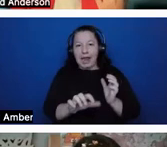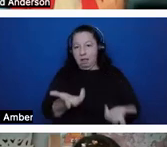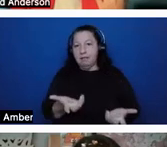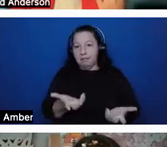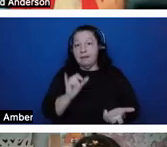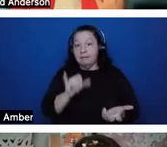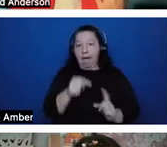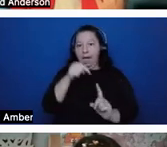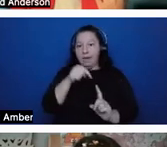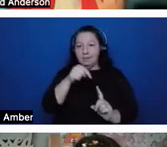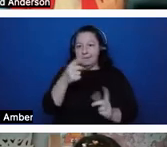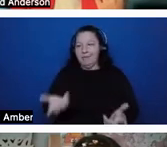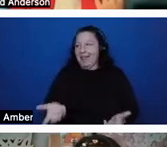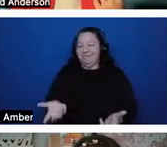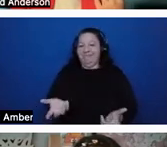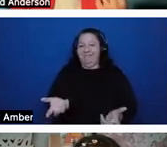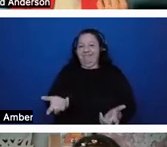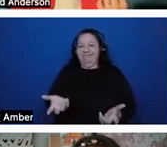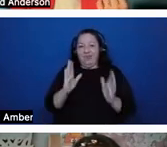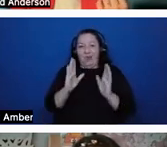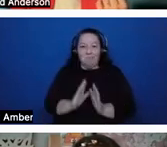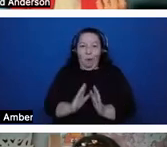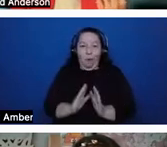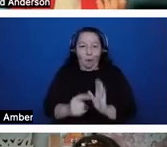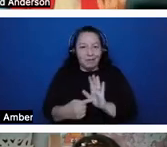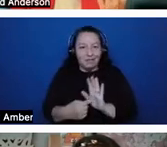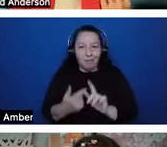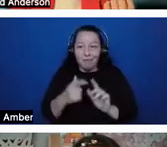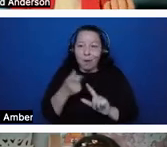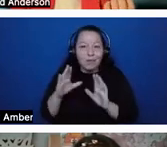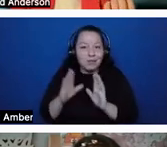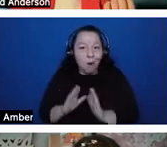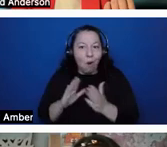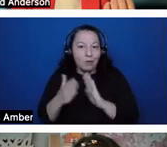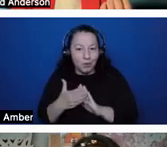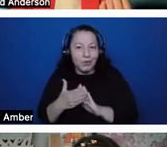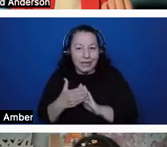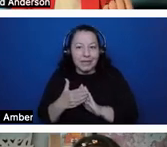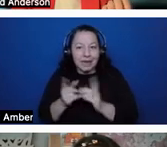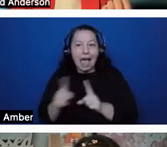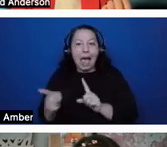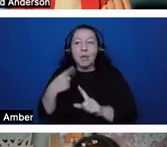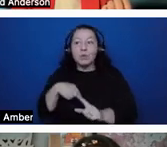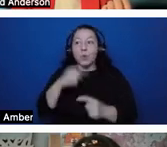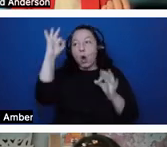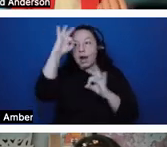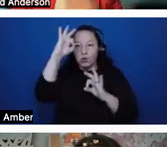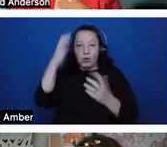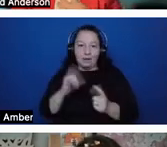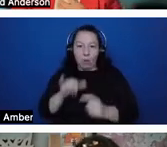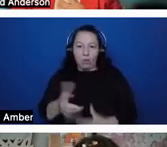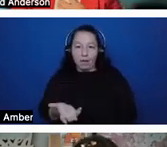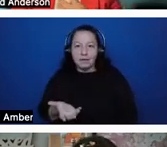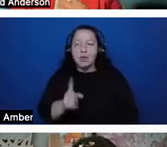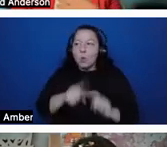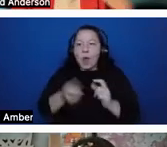is that's just a small example in a small community of what happens when we're ignorant, that we can't even understand what's happening